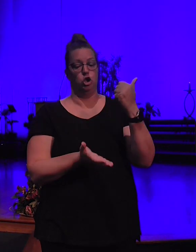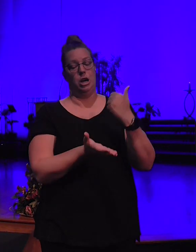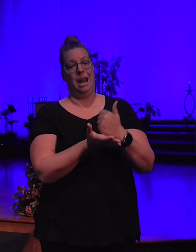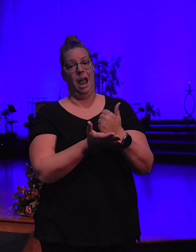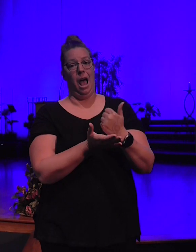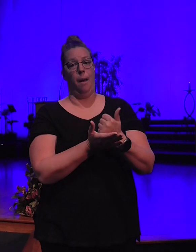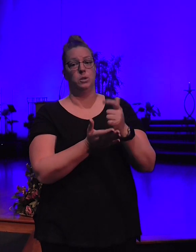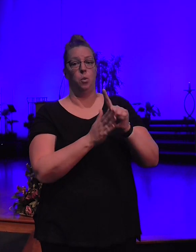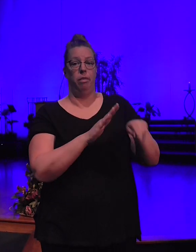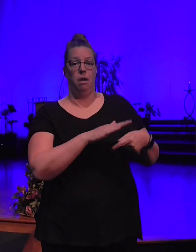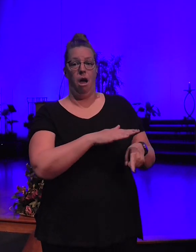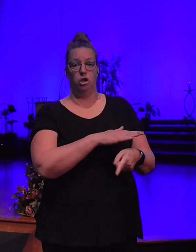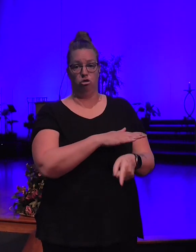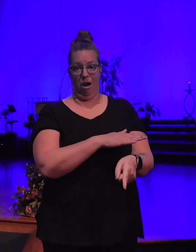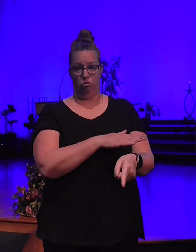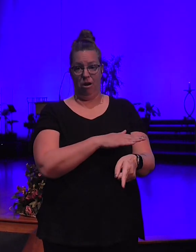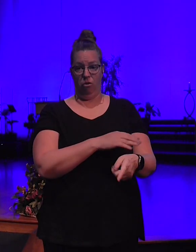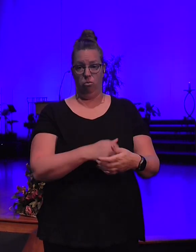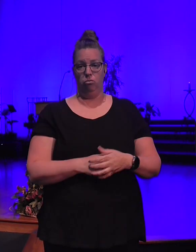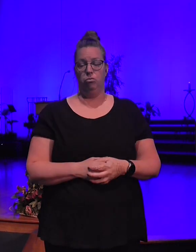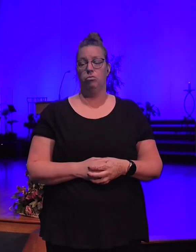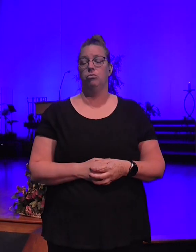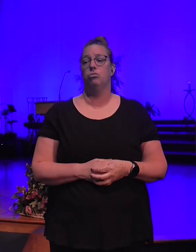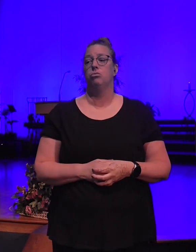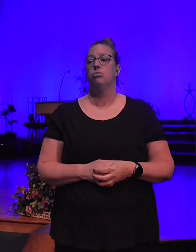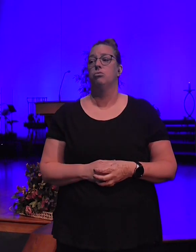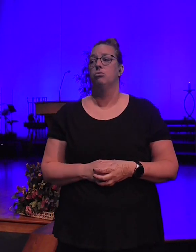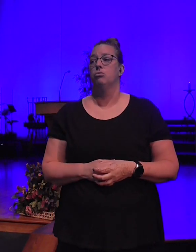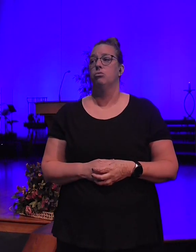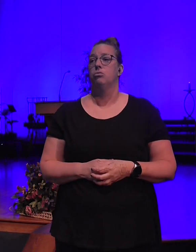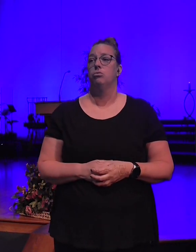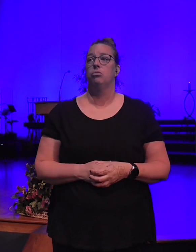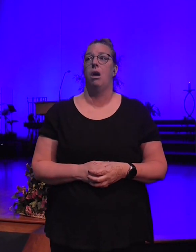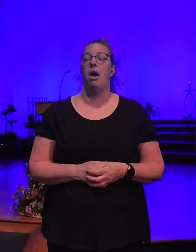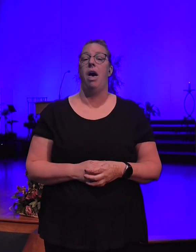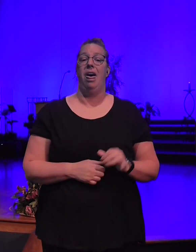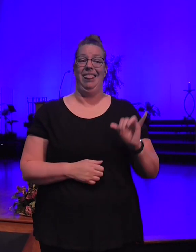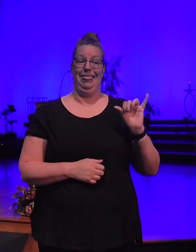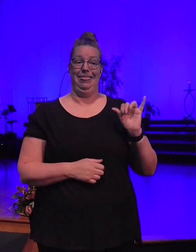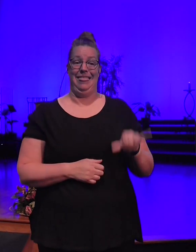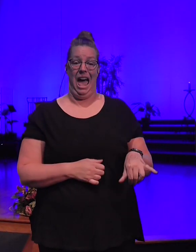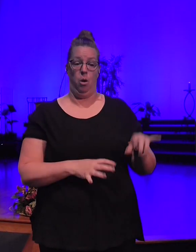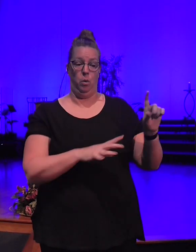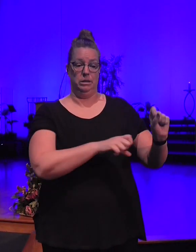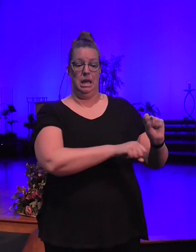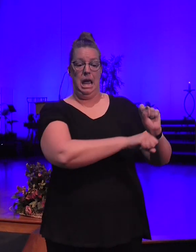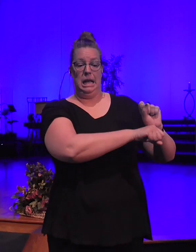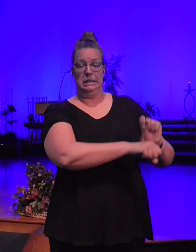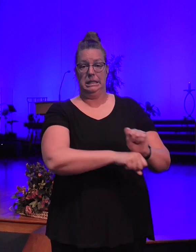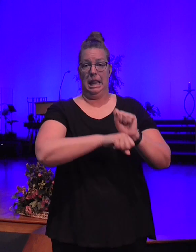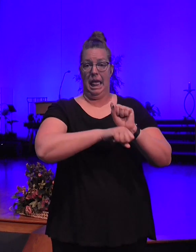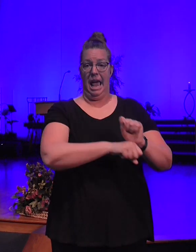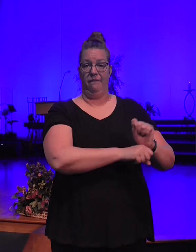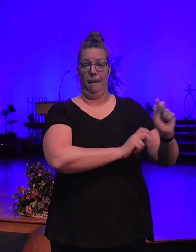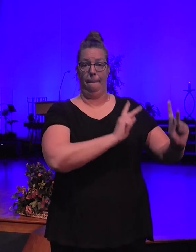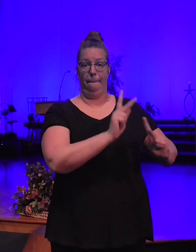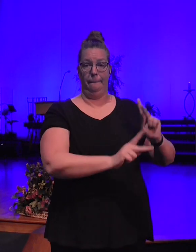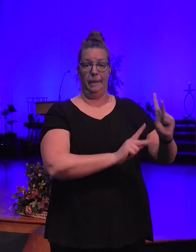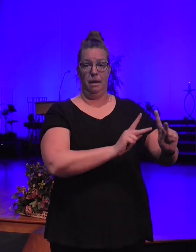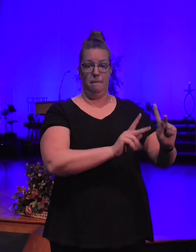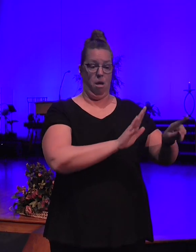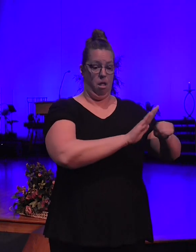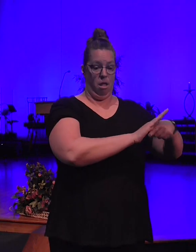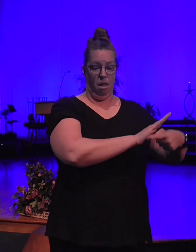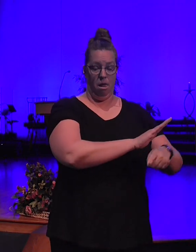the Underground Railroad, which was the means of getting enslaved people off the